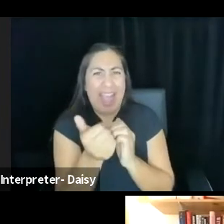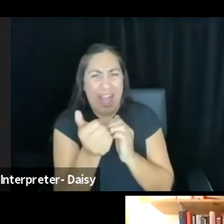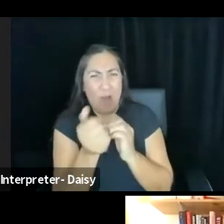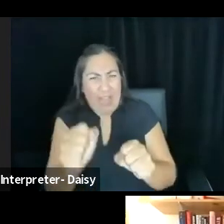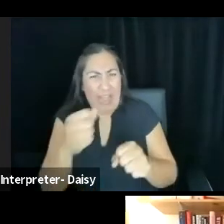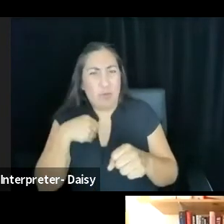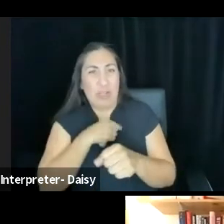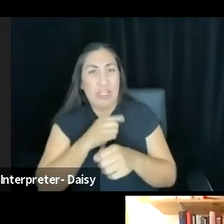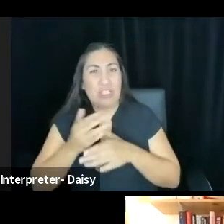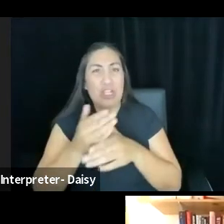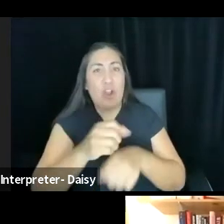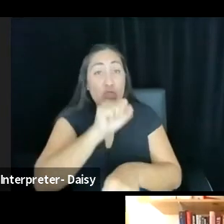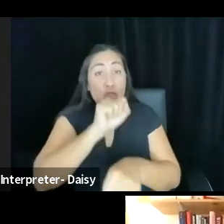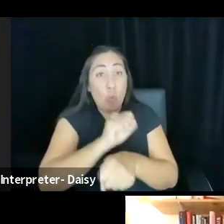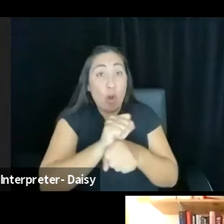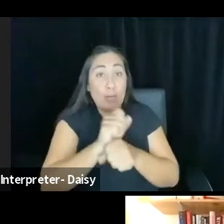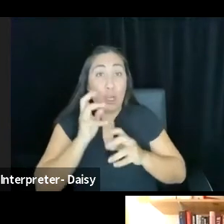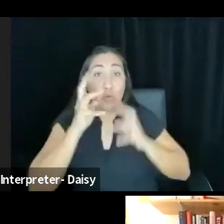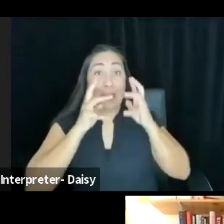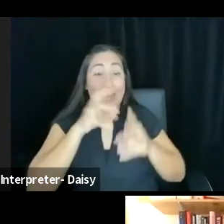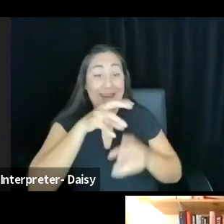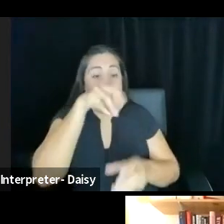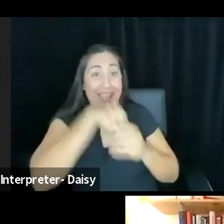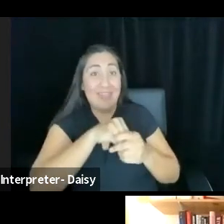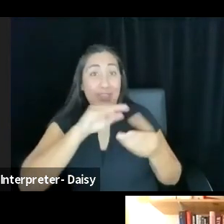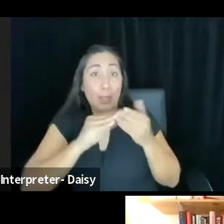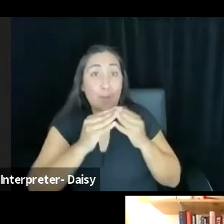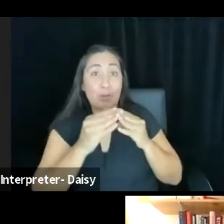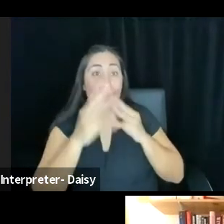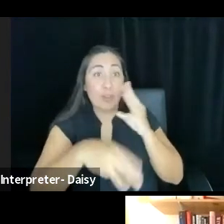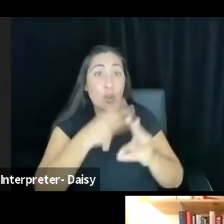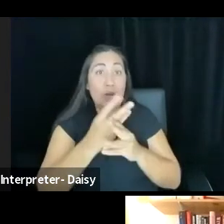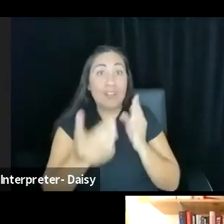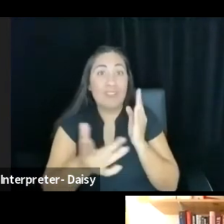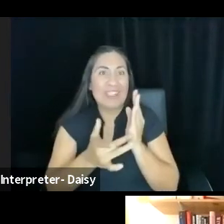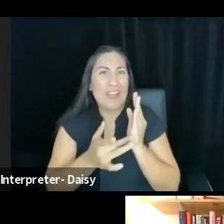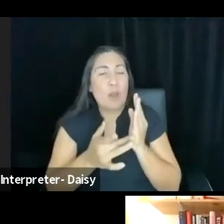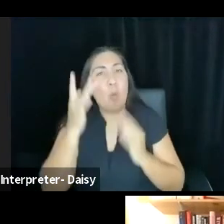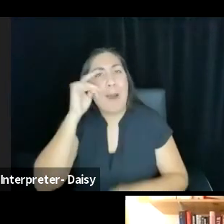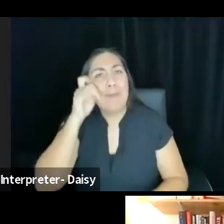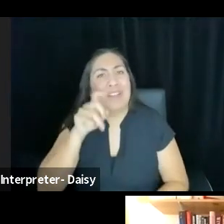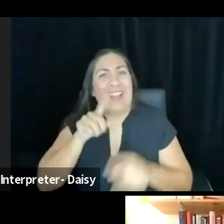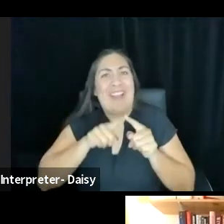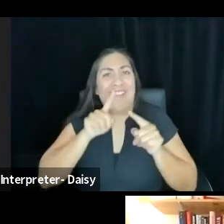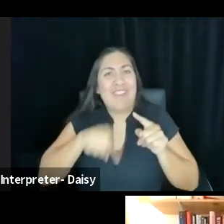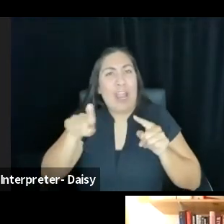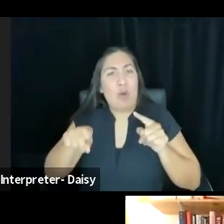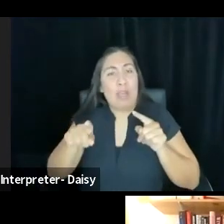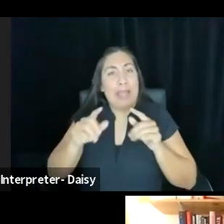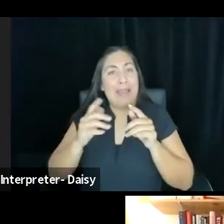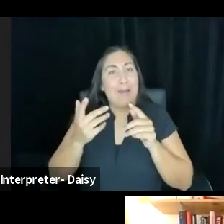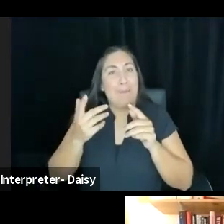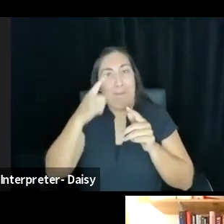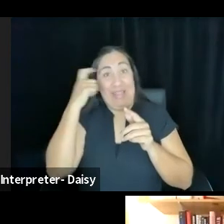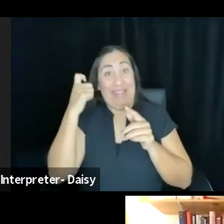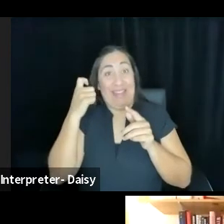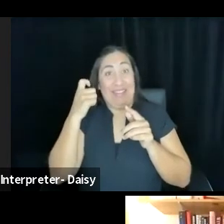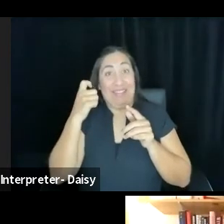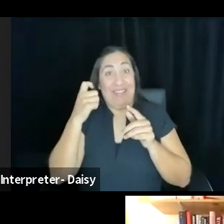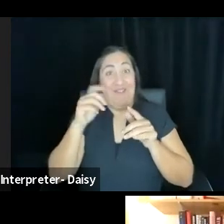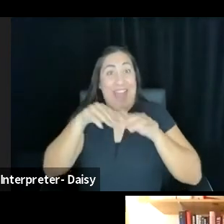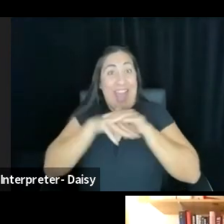community in the world of technology when that is so varied in terms of the access and the capabilities, but it also